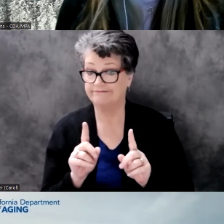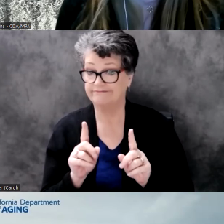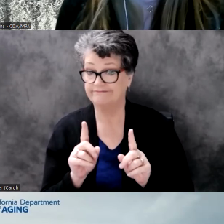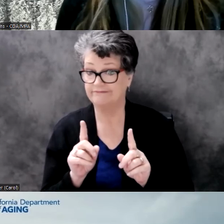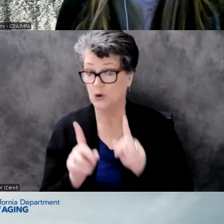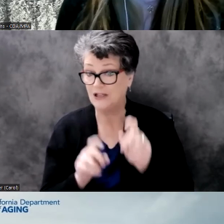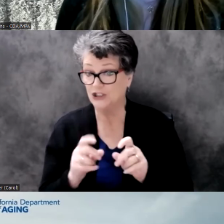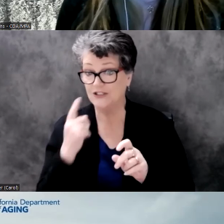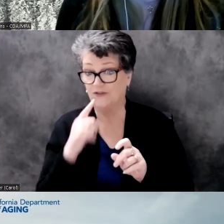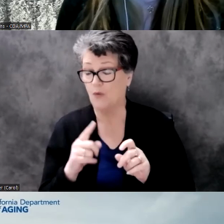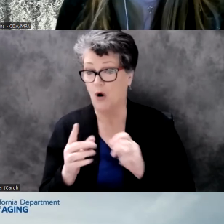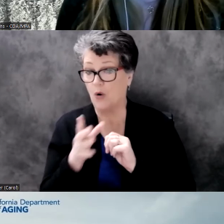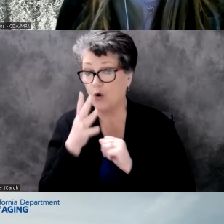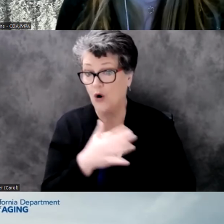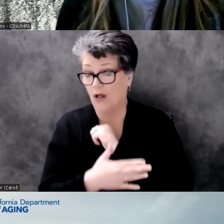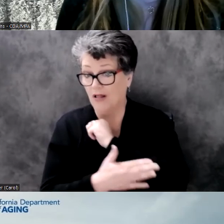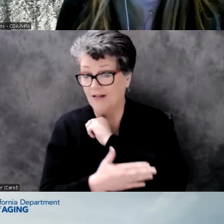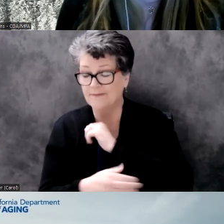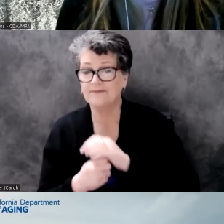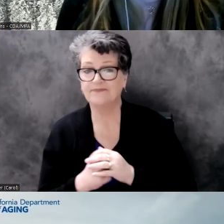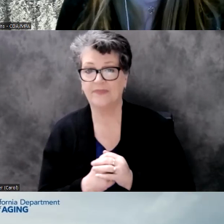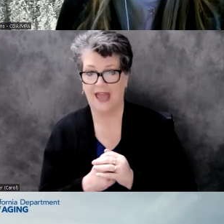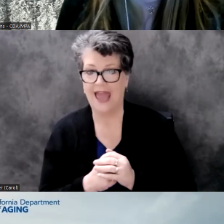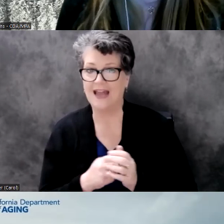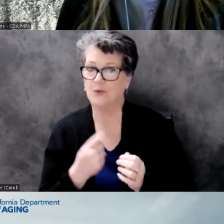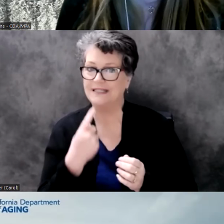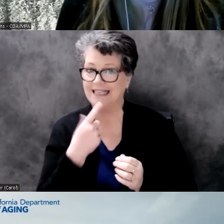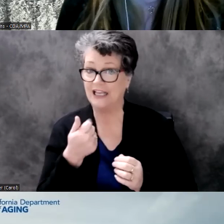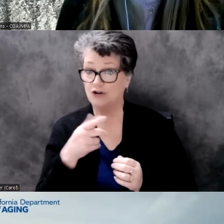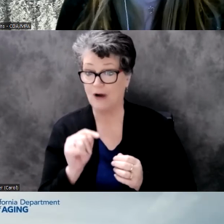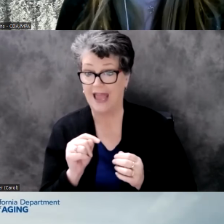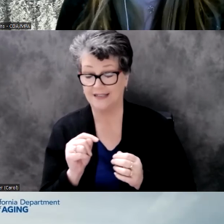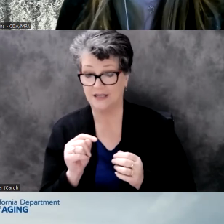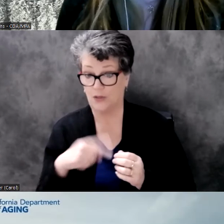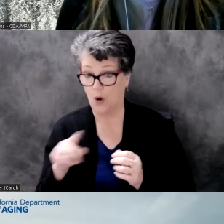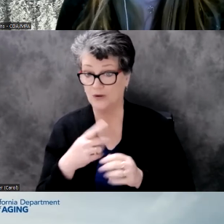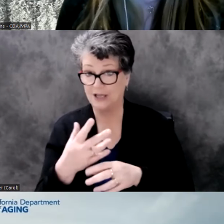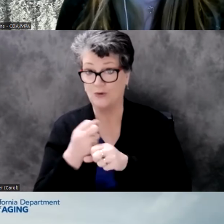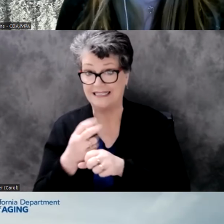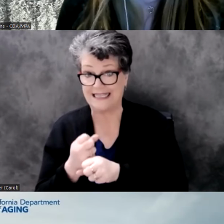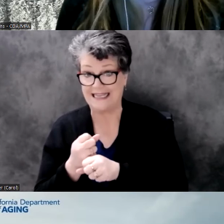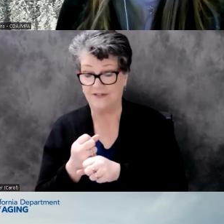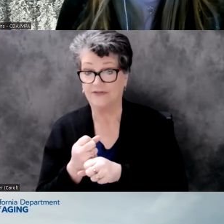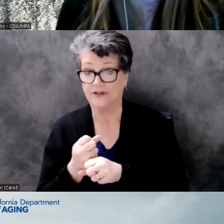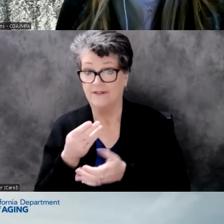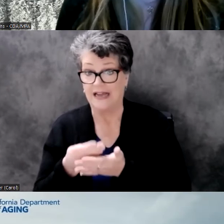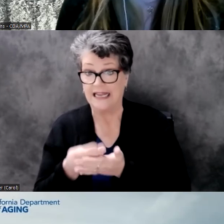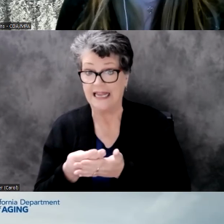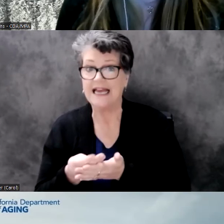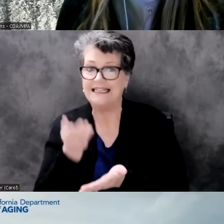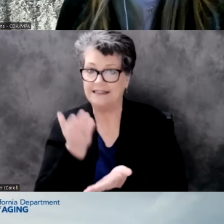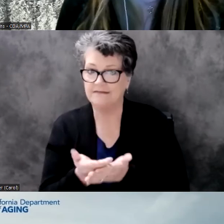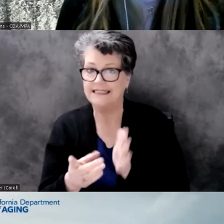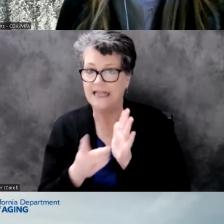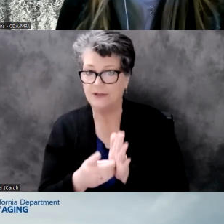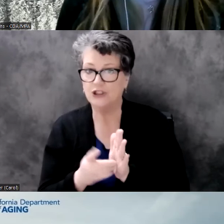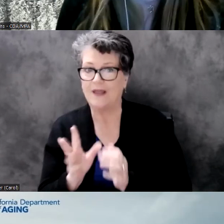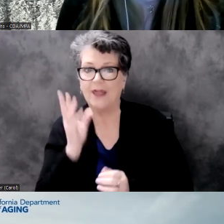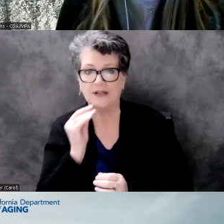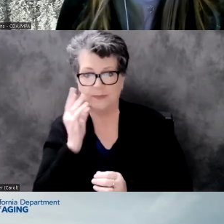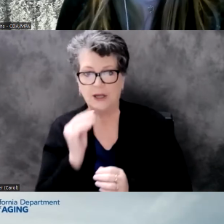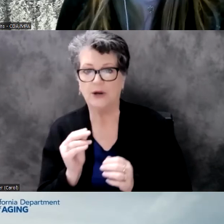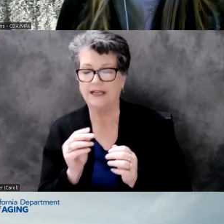see that grant recipients have demonstrated experience with or a commitment to serving adults with intellectual and developmental disabilities.